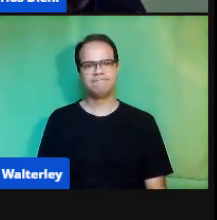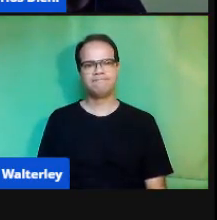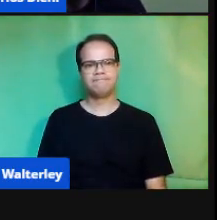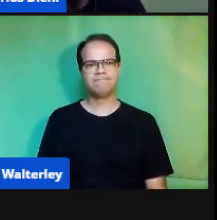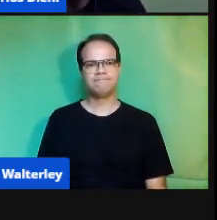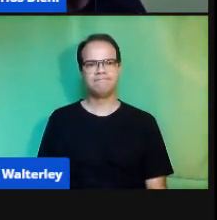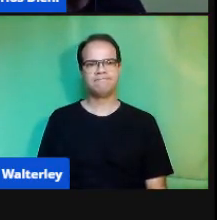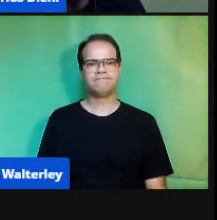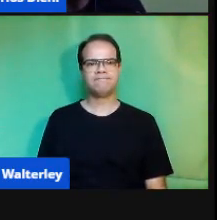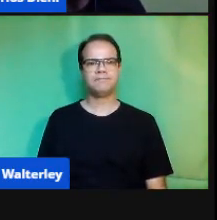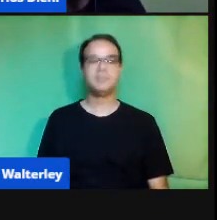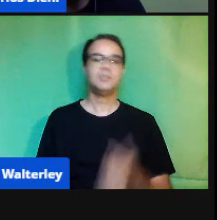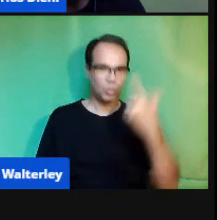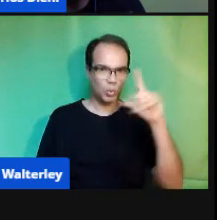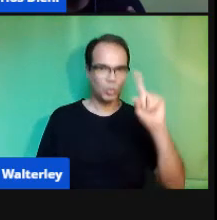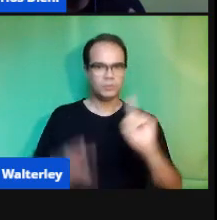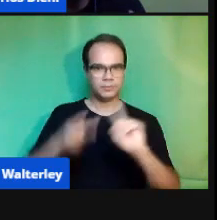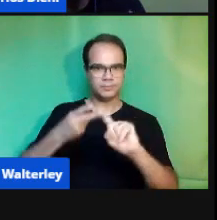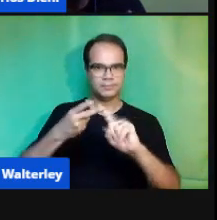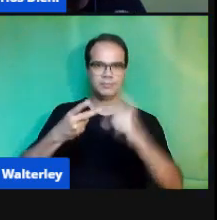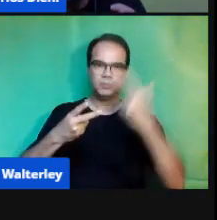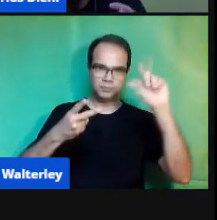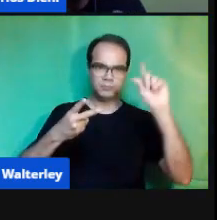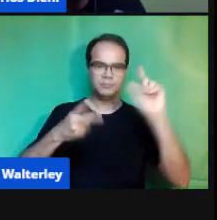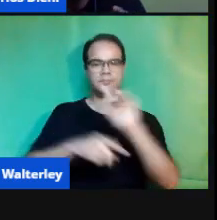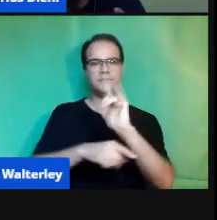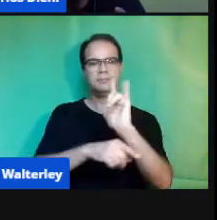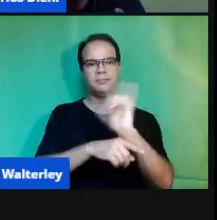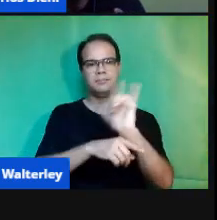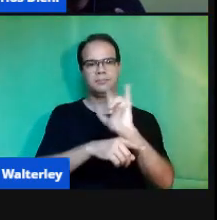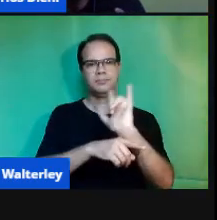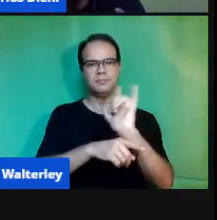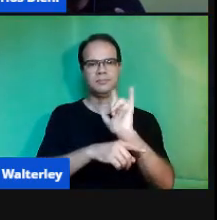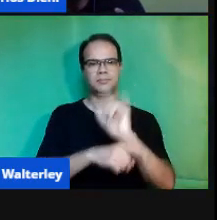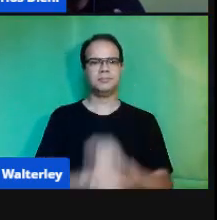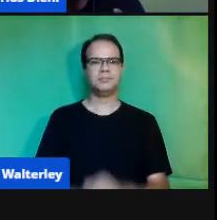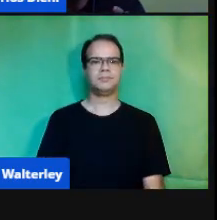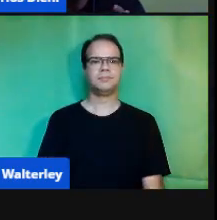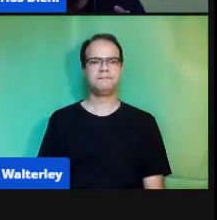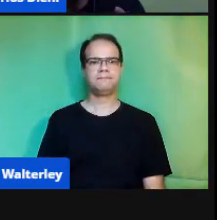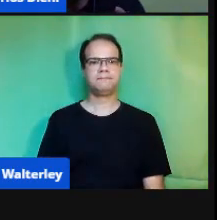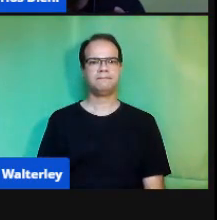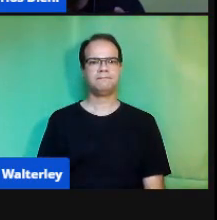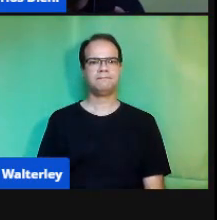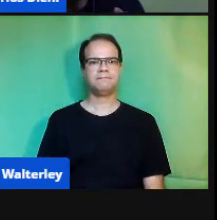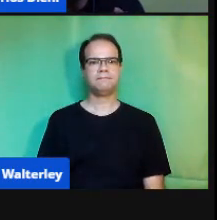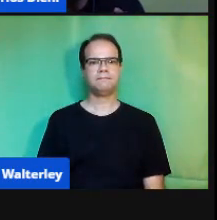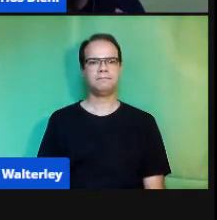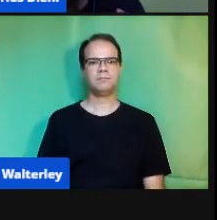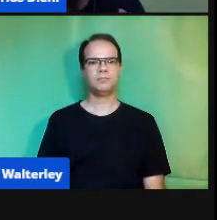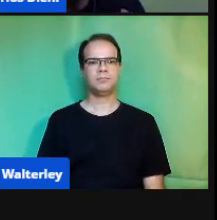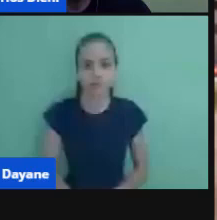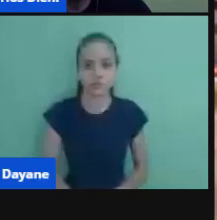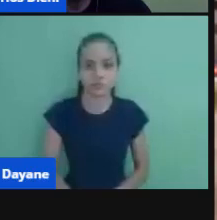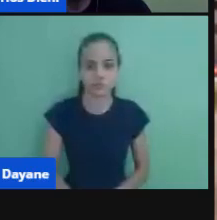Eu vou mostrar o trecho do outro documentário, que é um pouco mais claro para ver, que é o do Michael Moore.